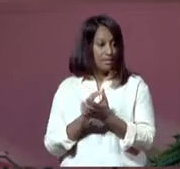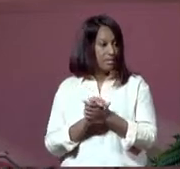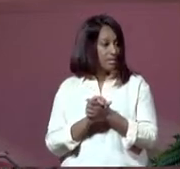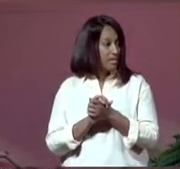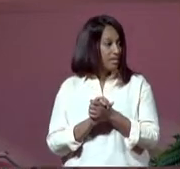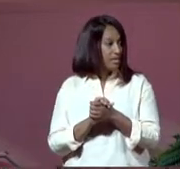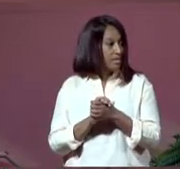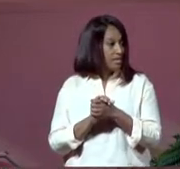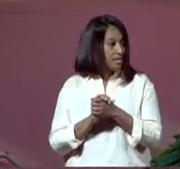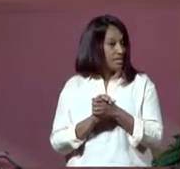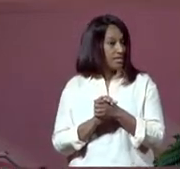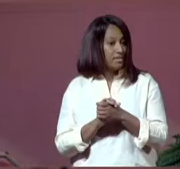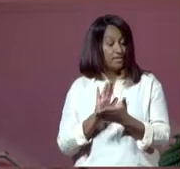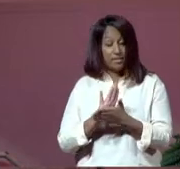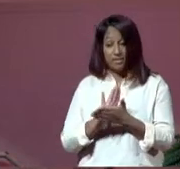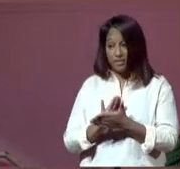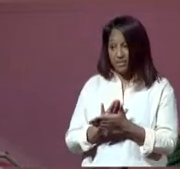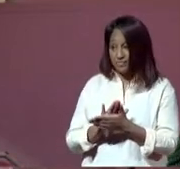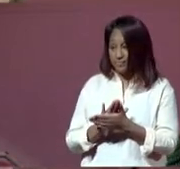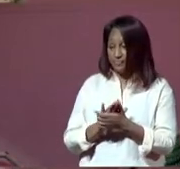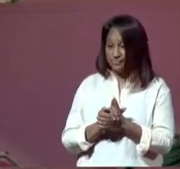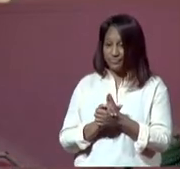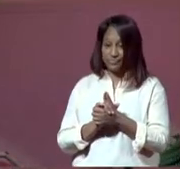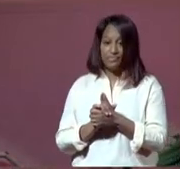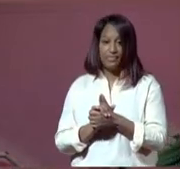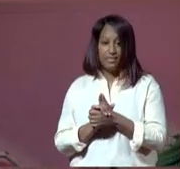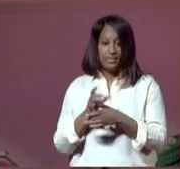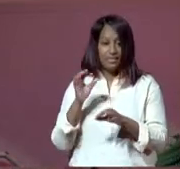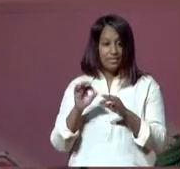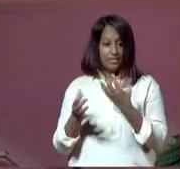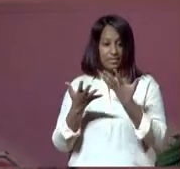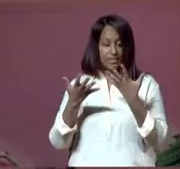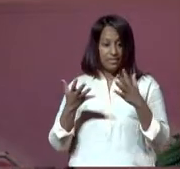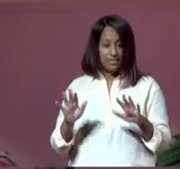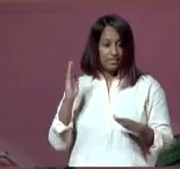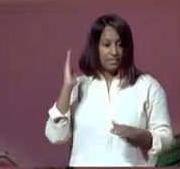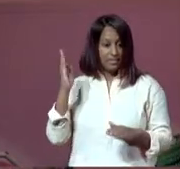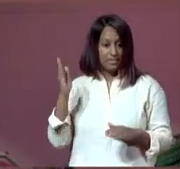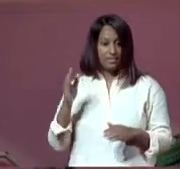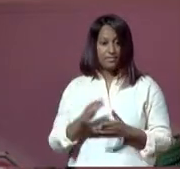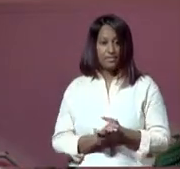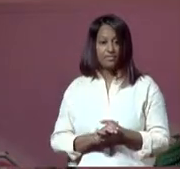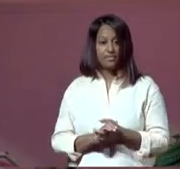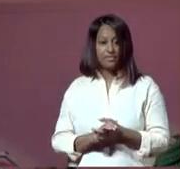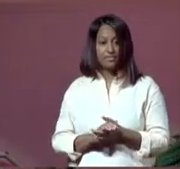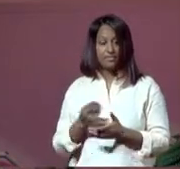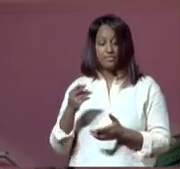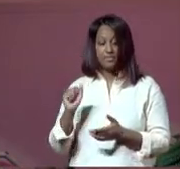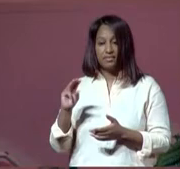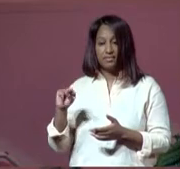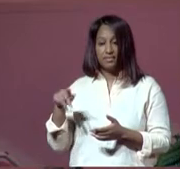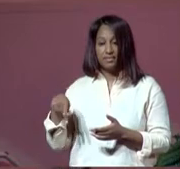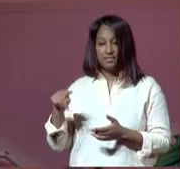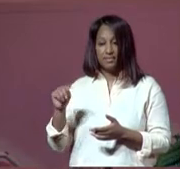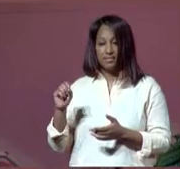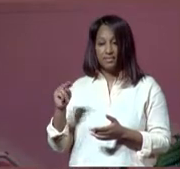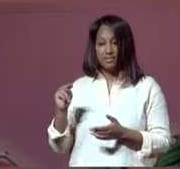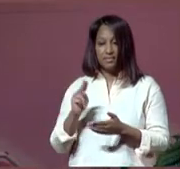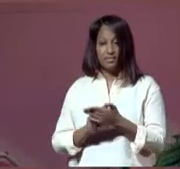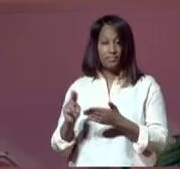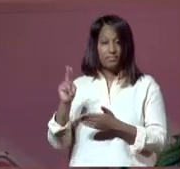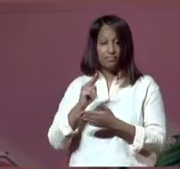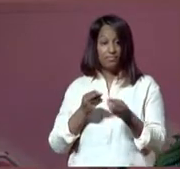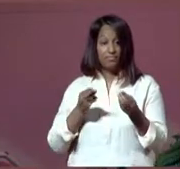year, you know what he's going to do. And he just finished preaching at Hampton for the Ministers Conference. And when I tell